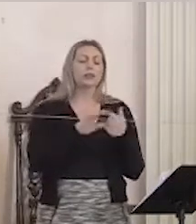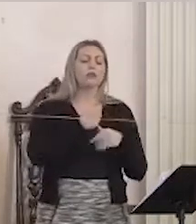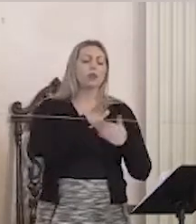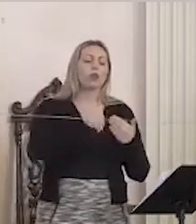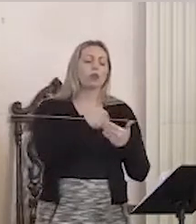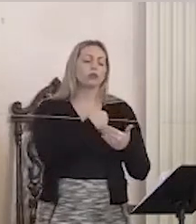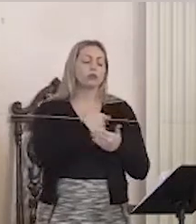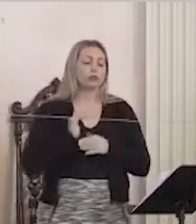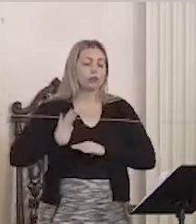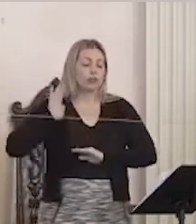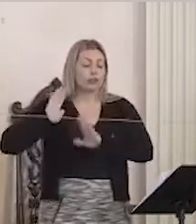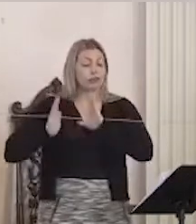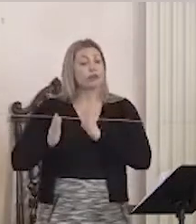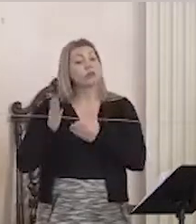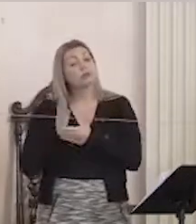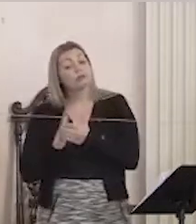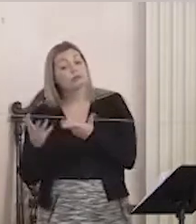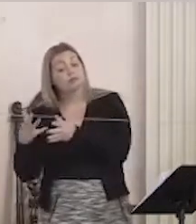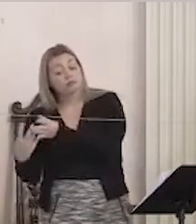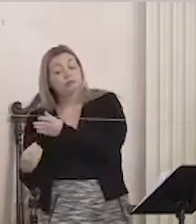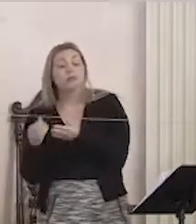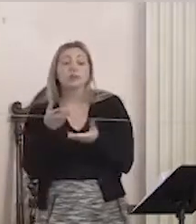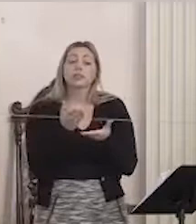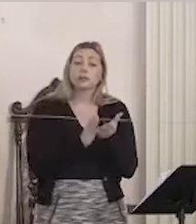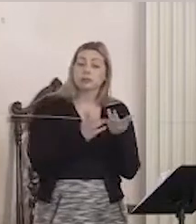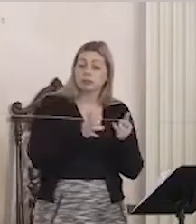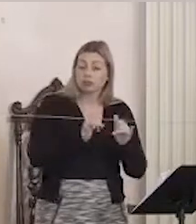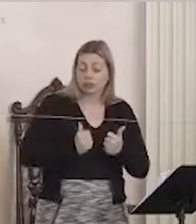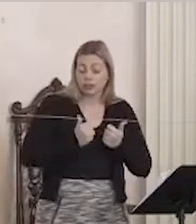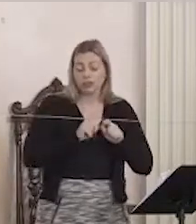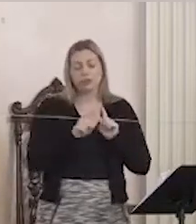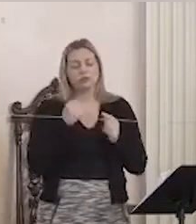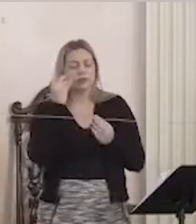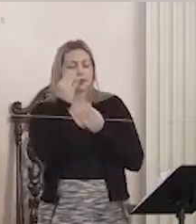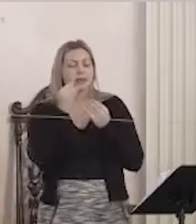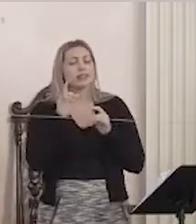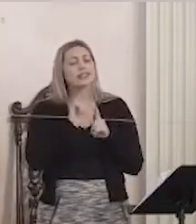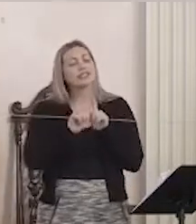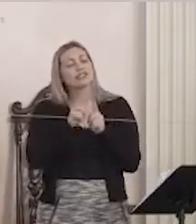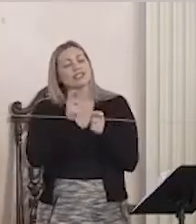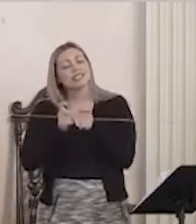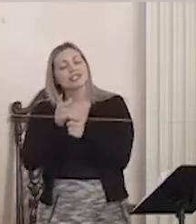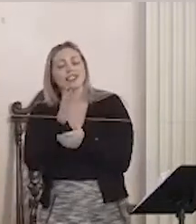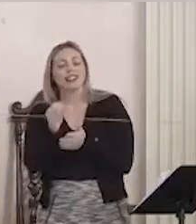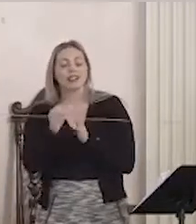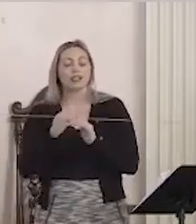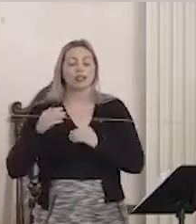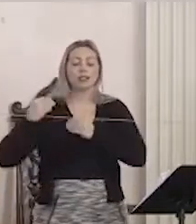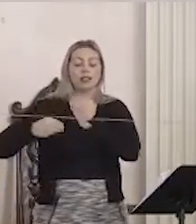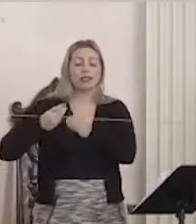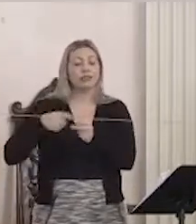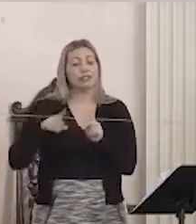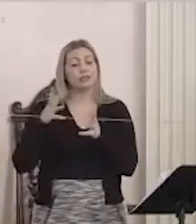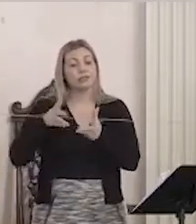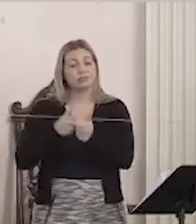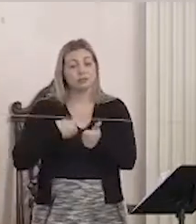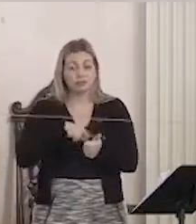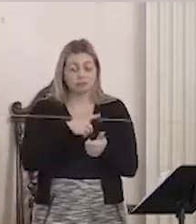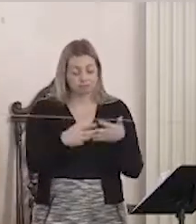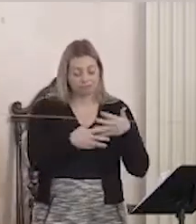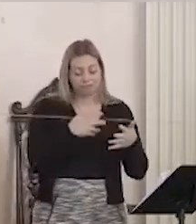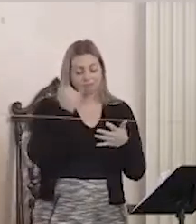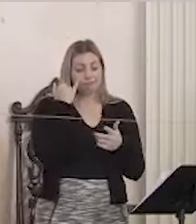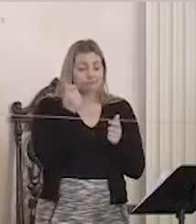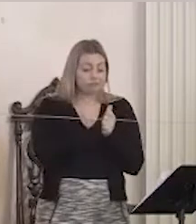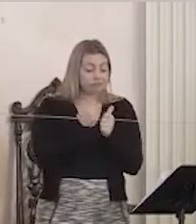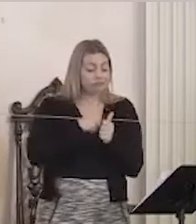both departed and still living, and we'll reflect on the gifts and legacies they left with us. Whether you are with us